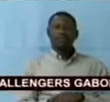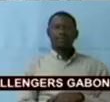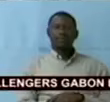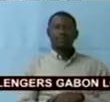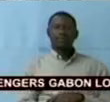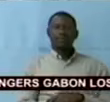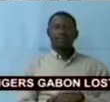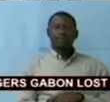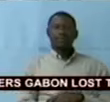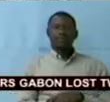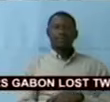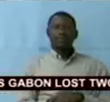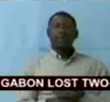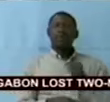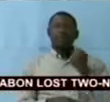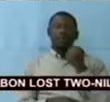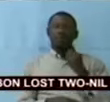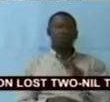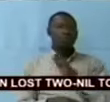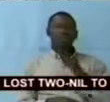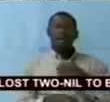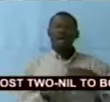it's not out of fear.